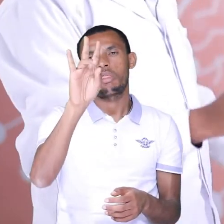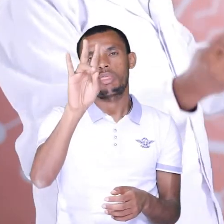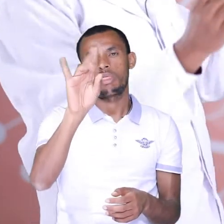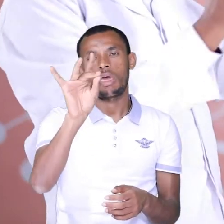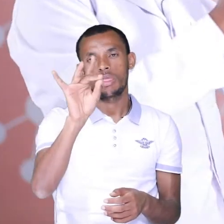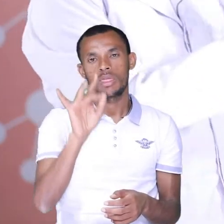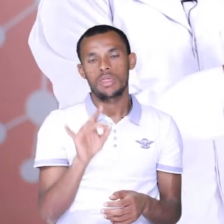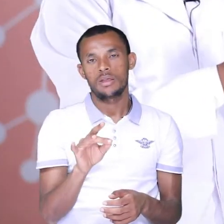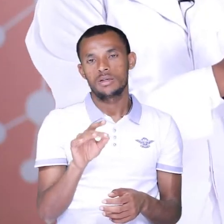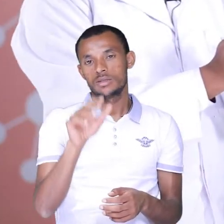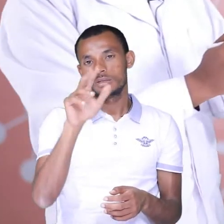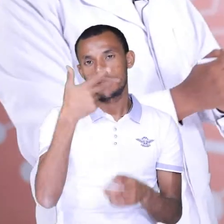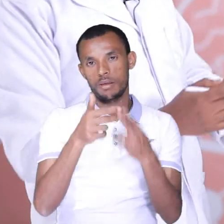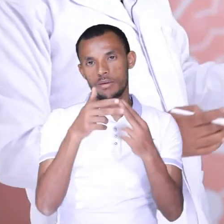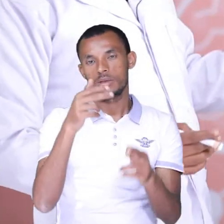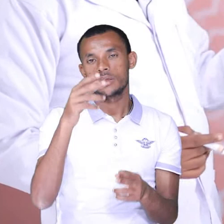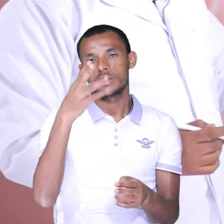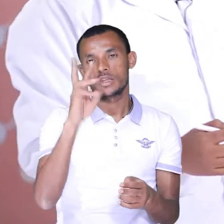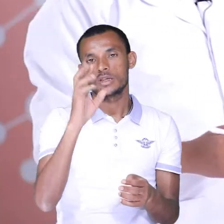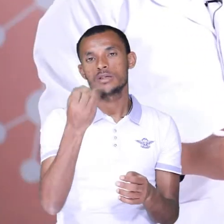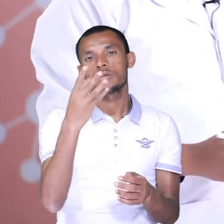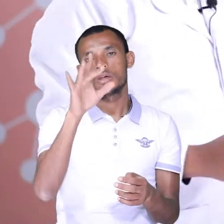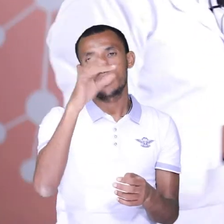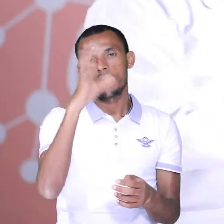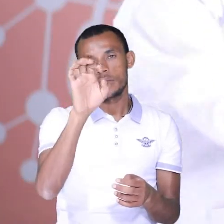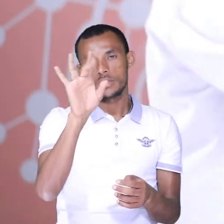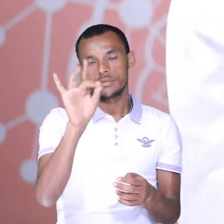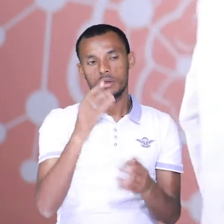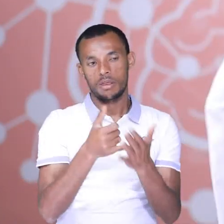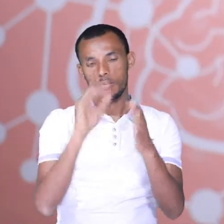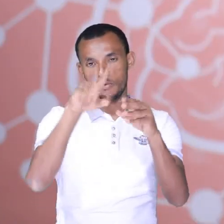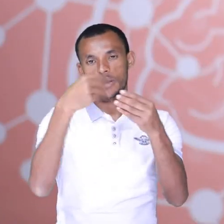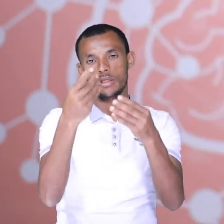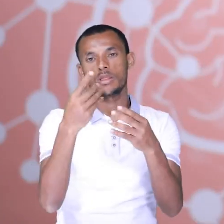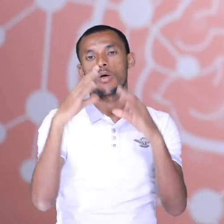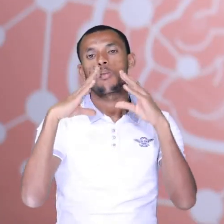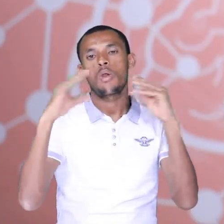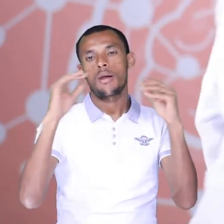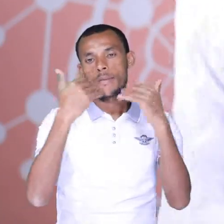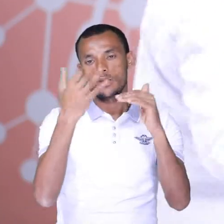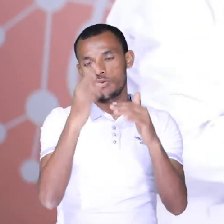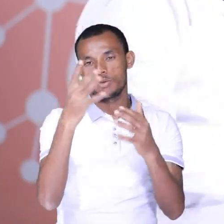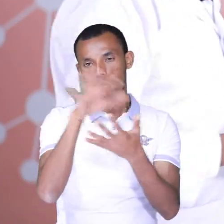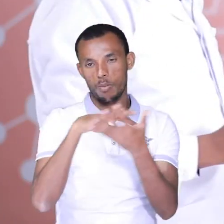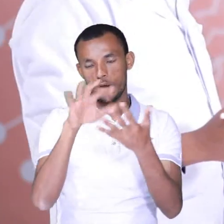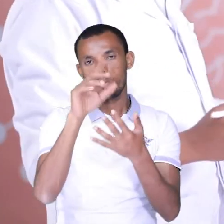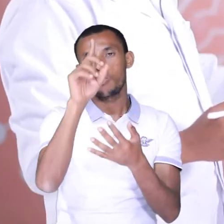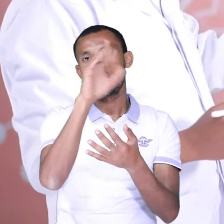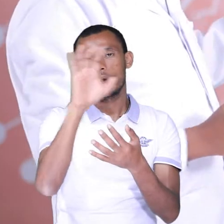48. Then you have to sum up this one, and you are provided with the molar mass of the compound is 106